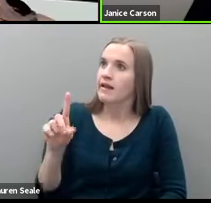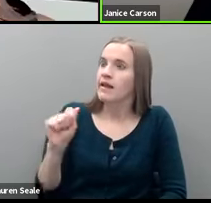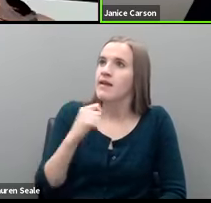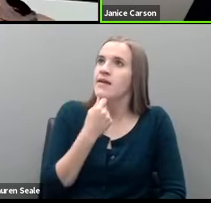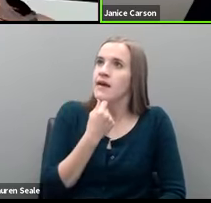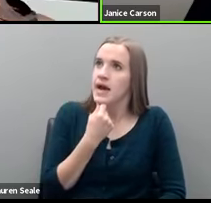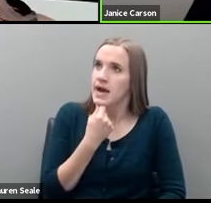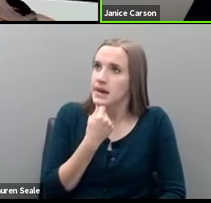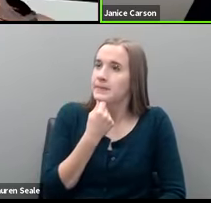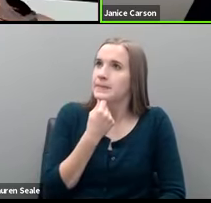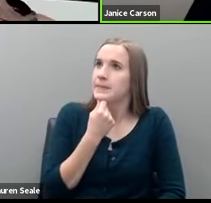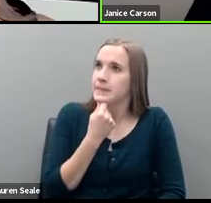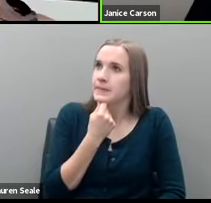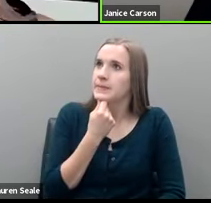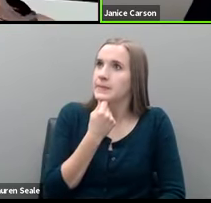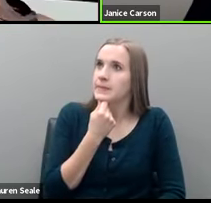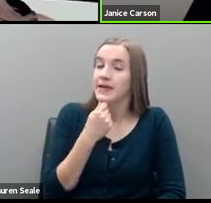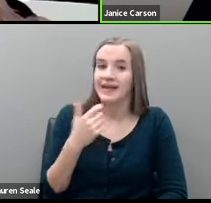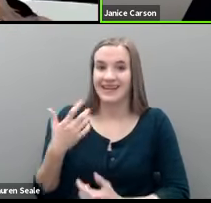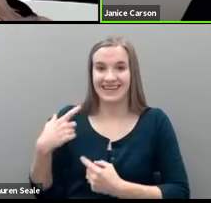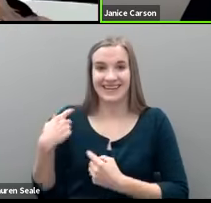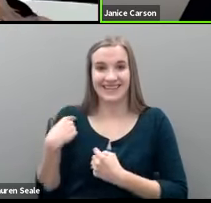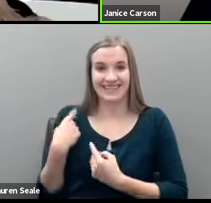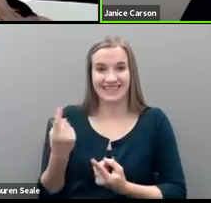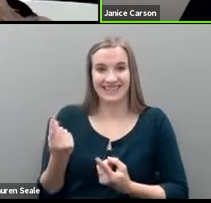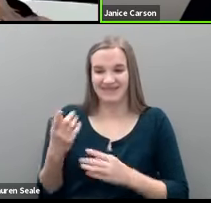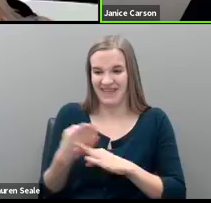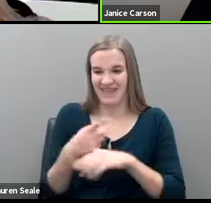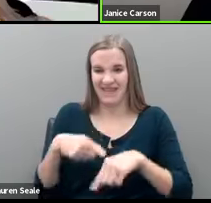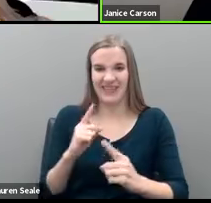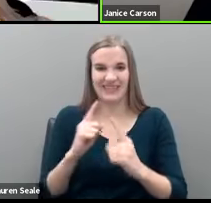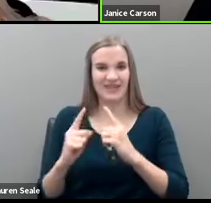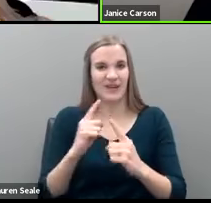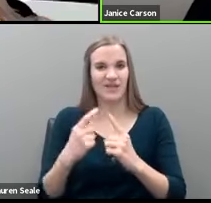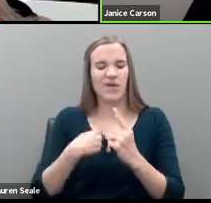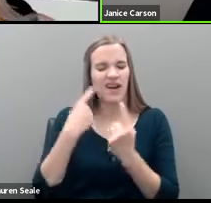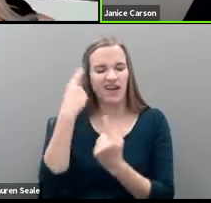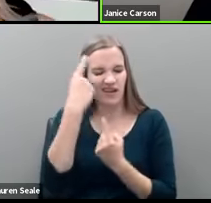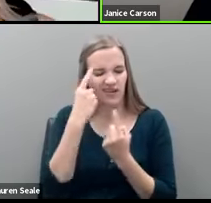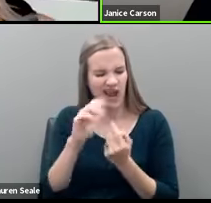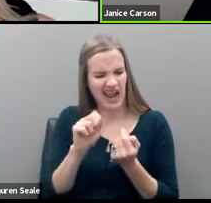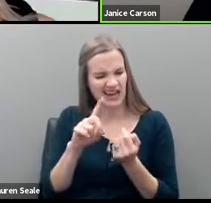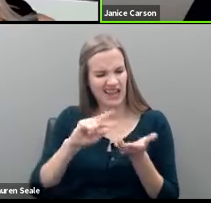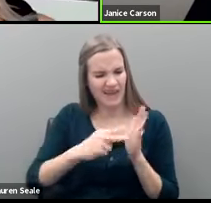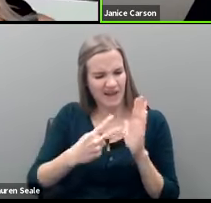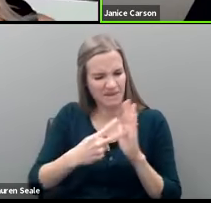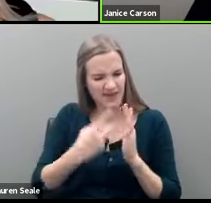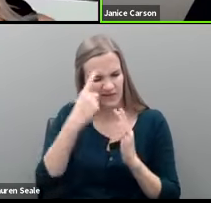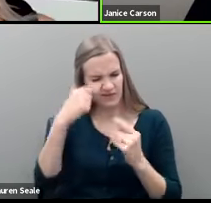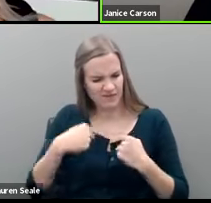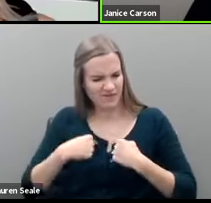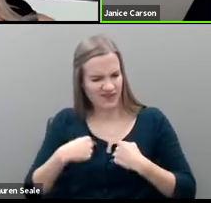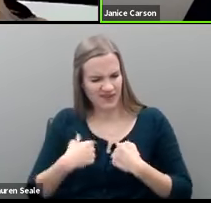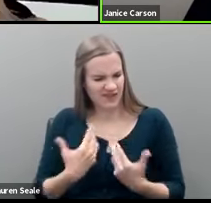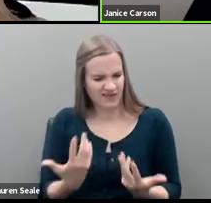I spent in preparation for this. I spent a lot of time thinking about that, and it's very